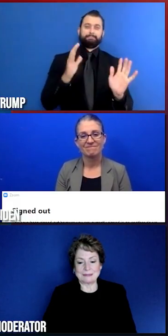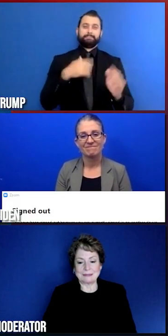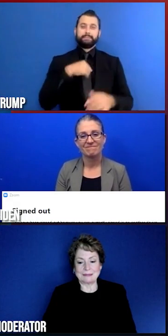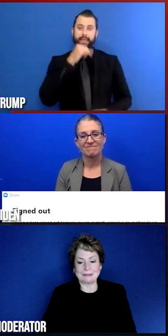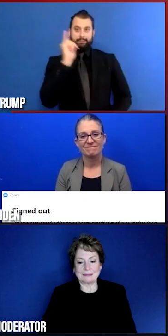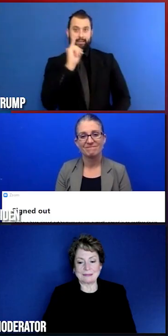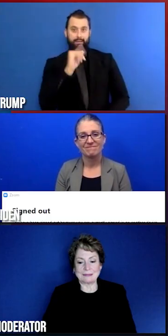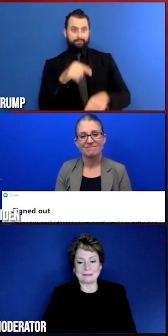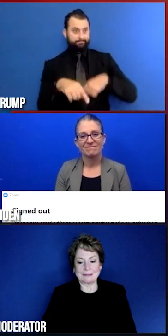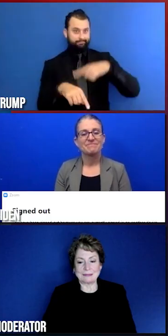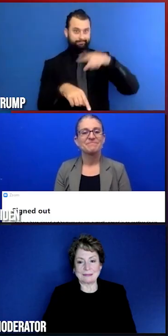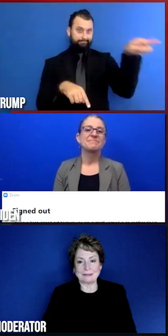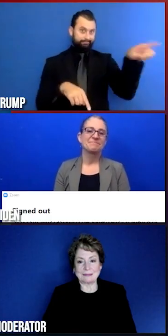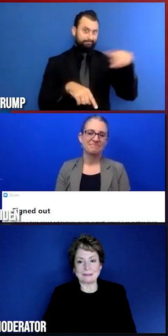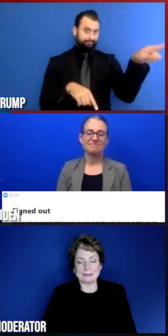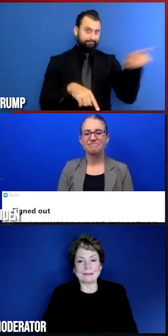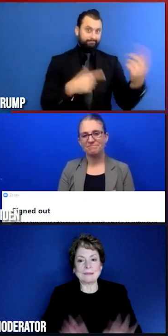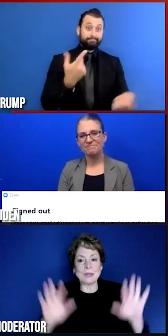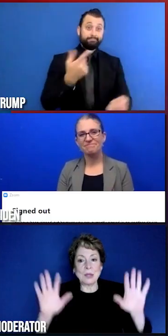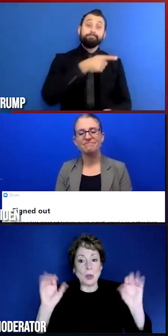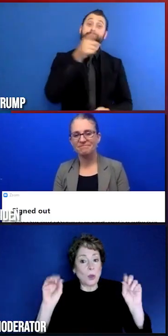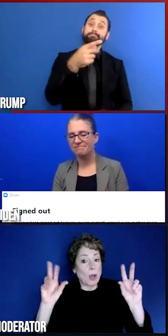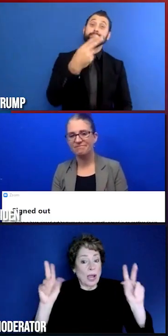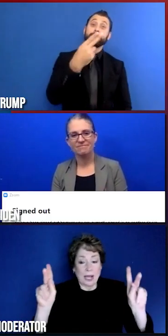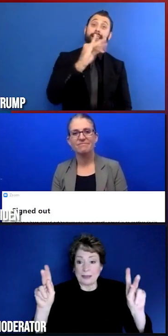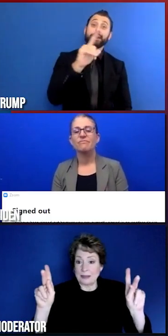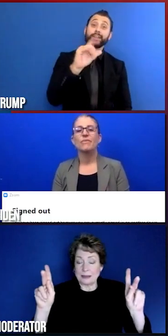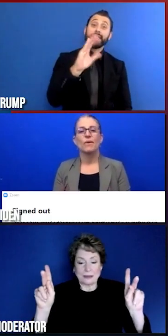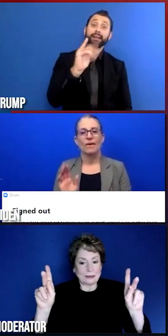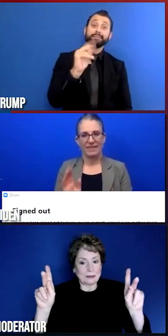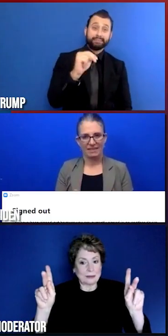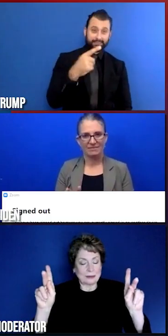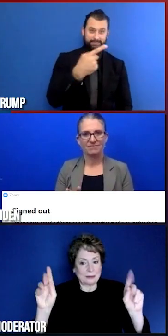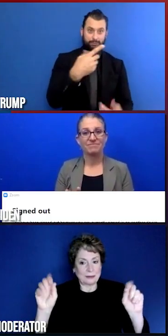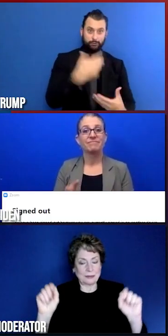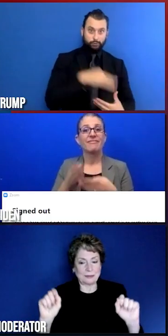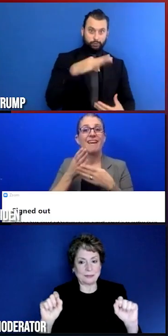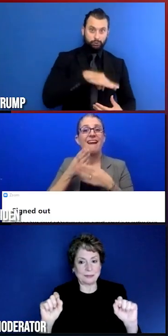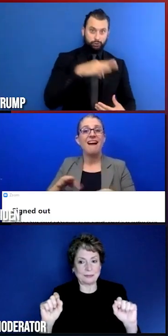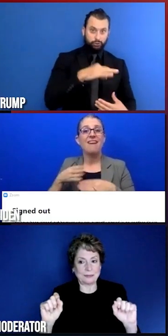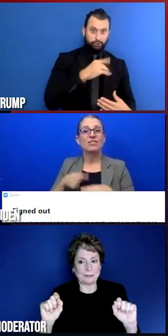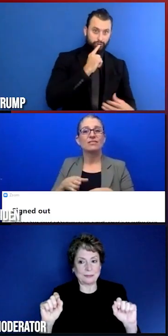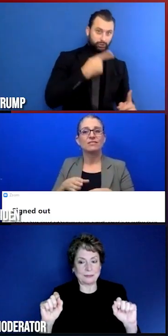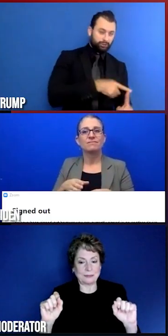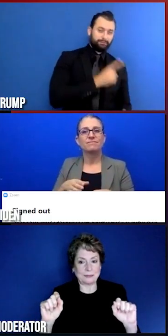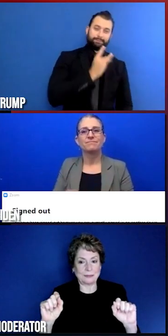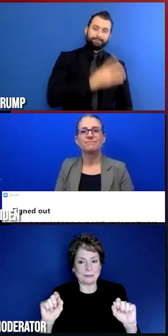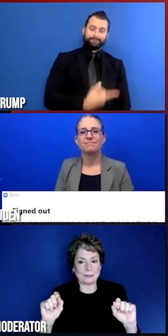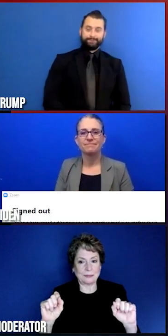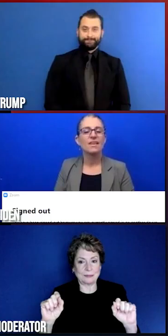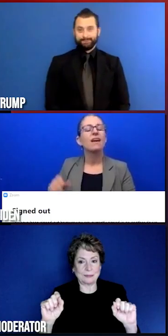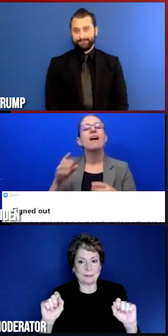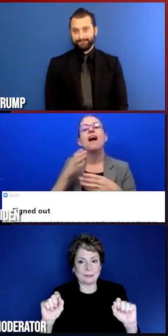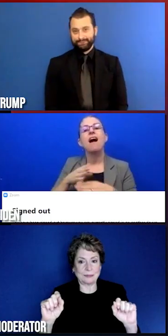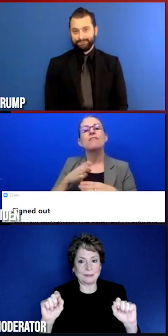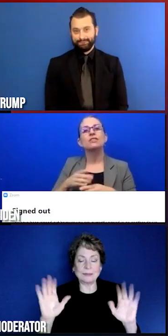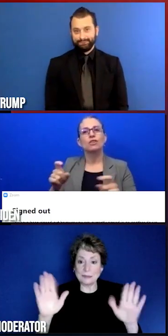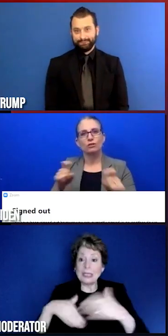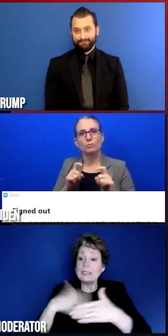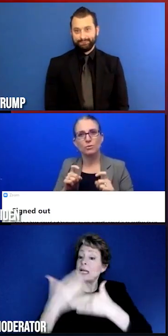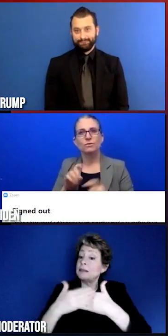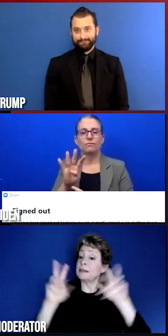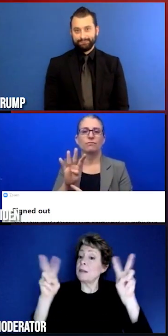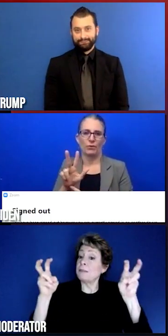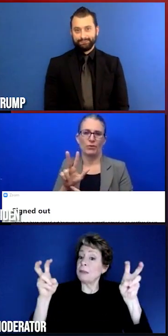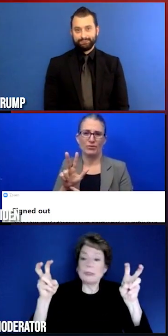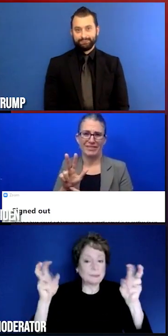on. Don't tell me about Wall Street. Average contribution, $43. All right, we're going to move on to our next section, which is national security. And I do want to start with